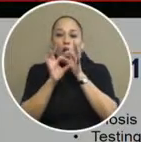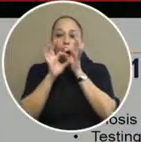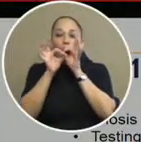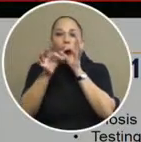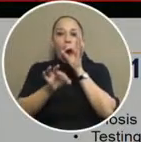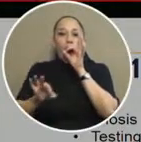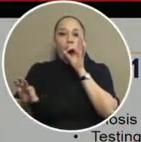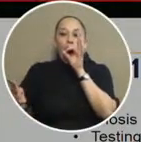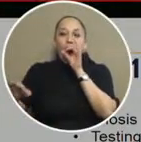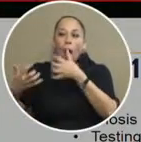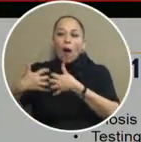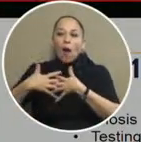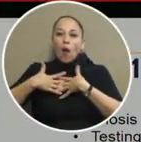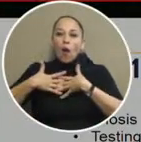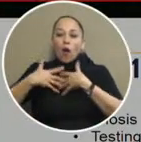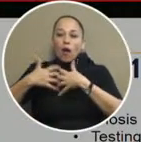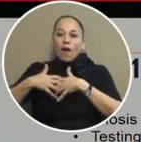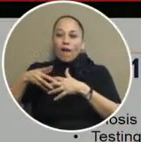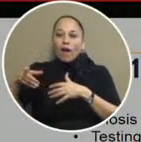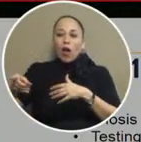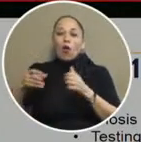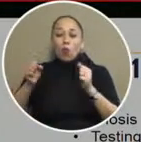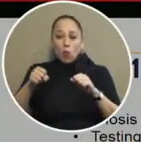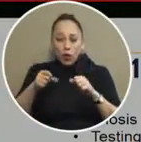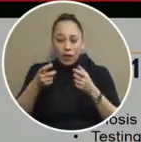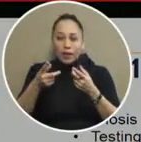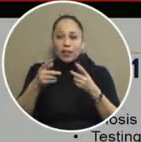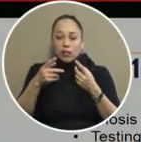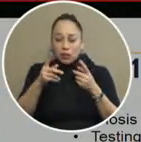on mechanical ventilation.